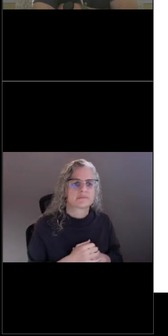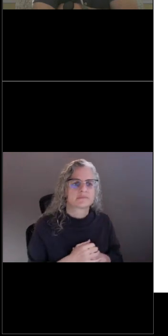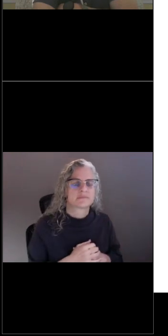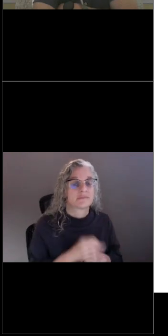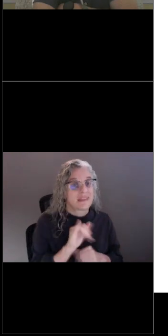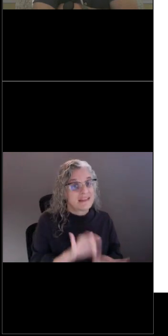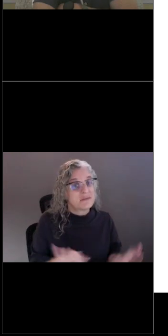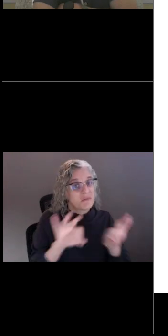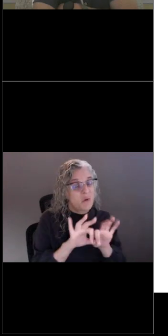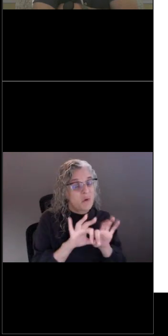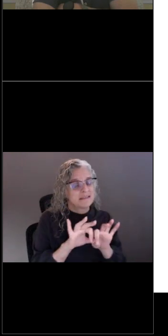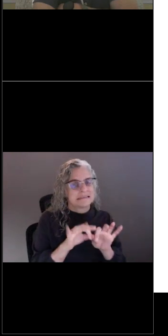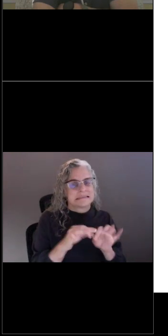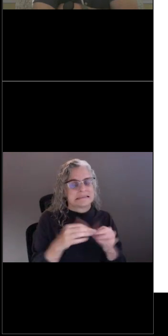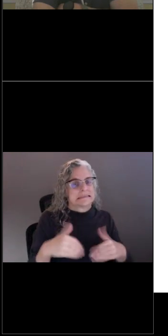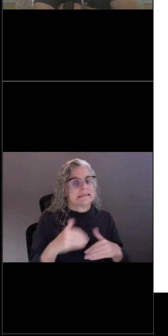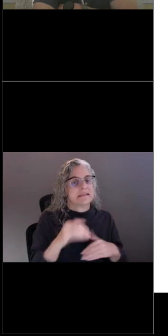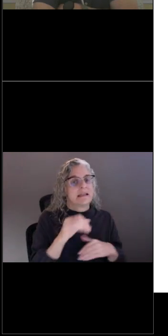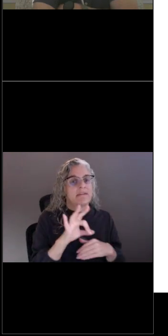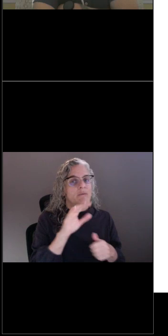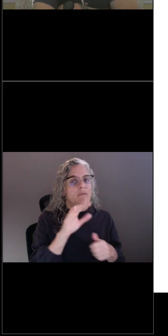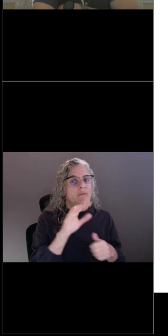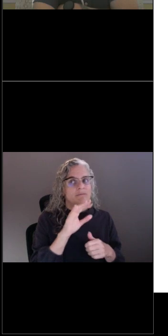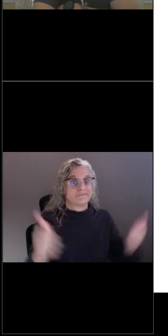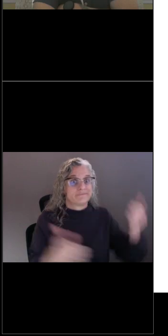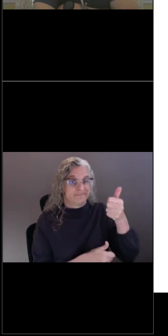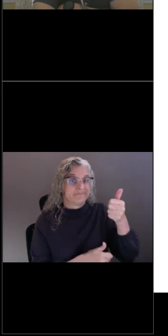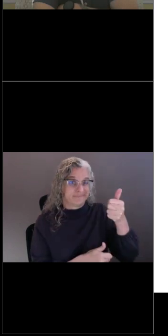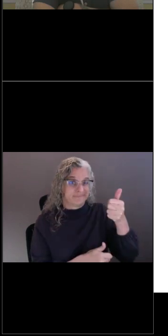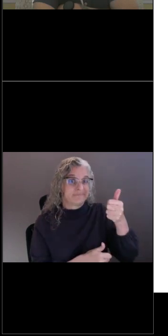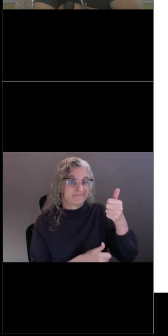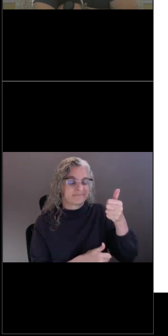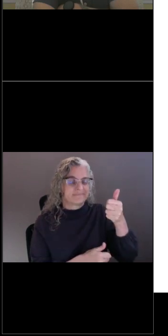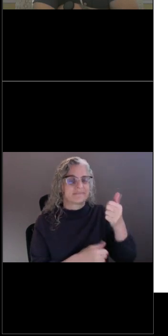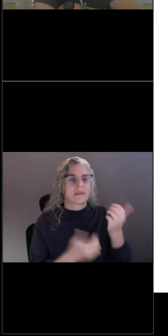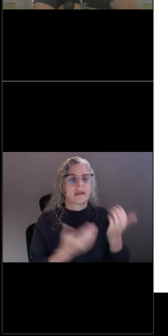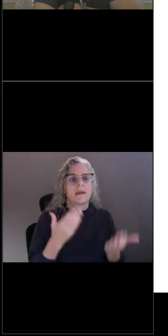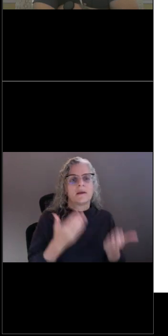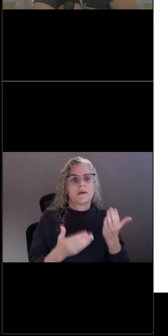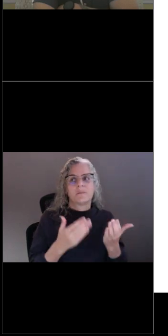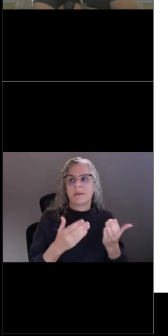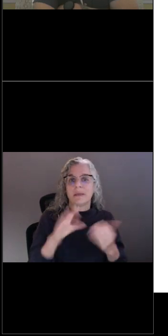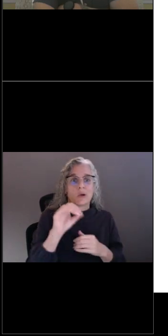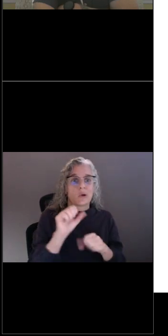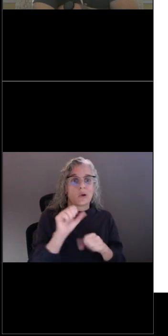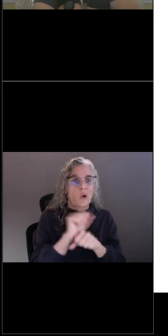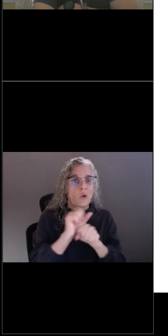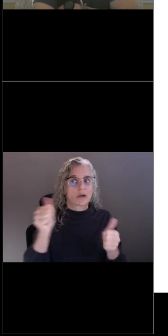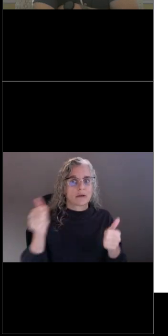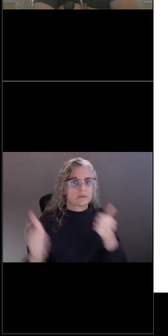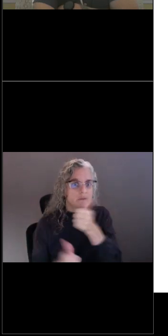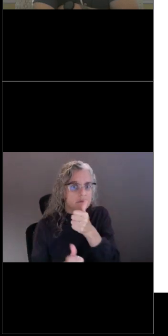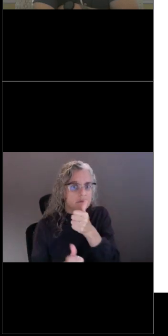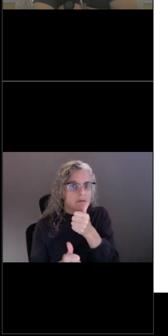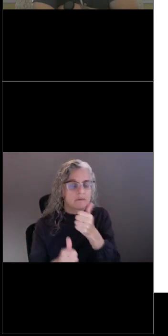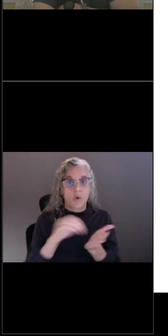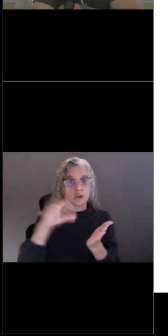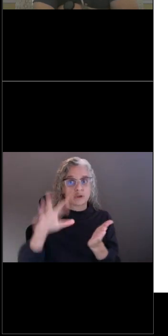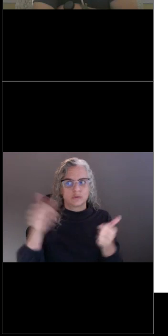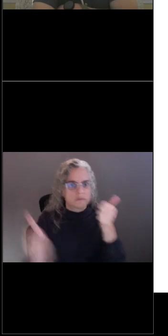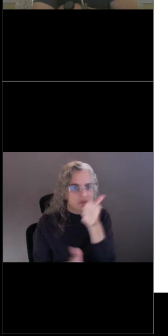power differentials involved, right? So if we're talking about colleagues who are more junior or students or other